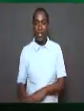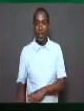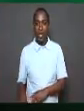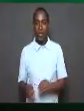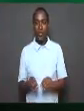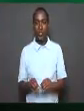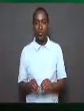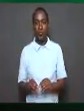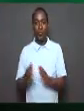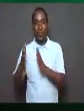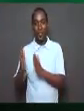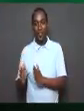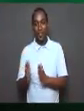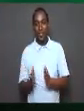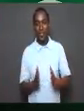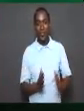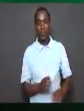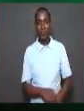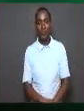Students, let's get ready.